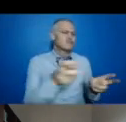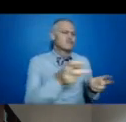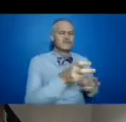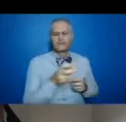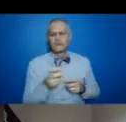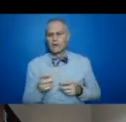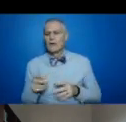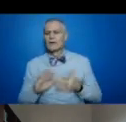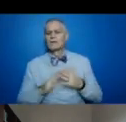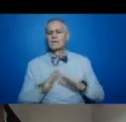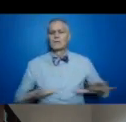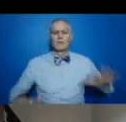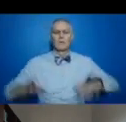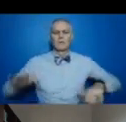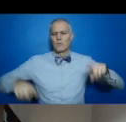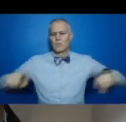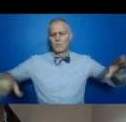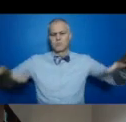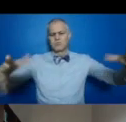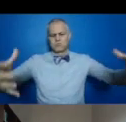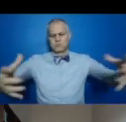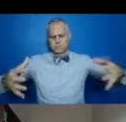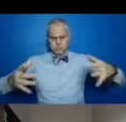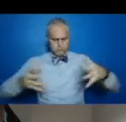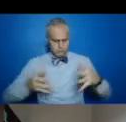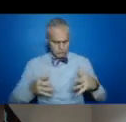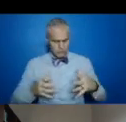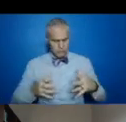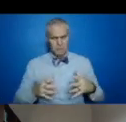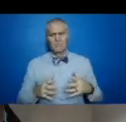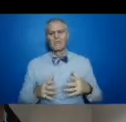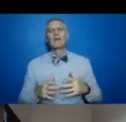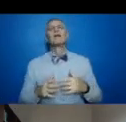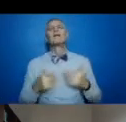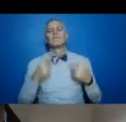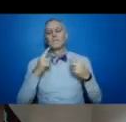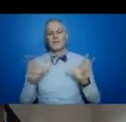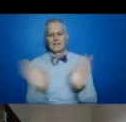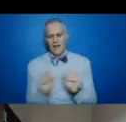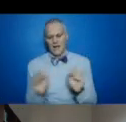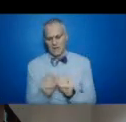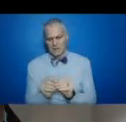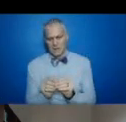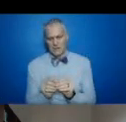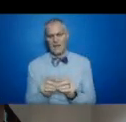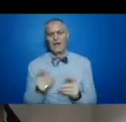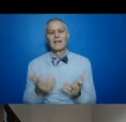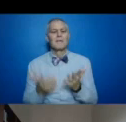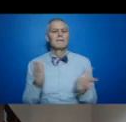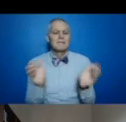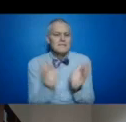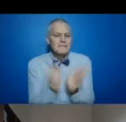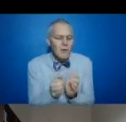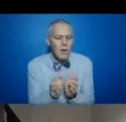your society, from your community, to have these conferences. And then maybe you do some small community